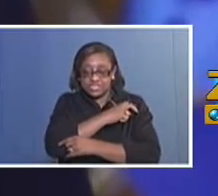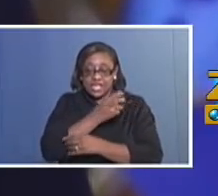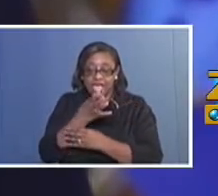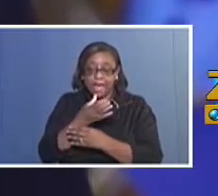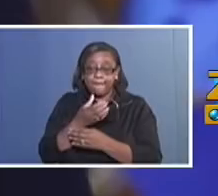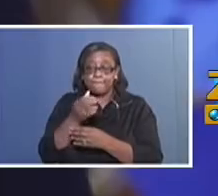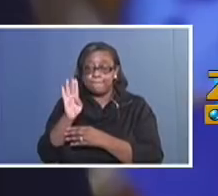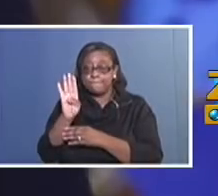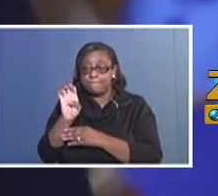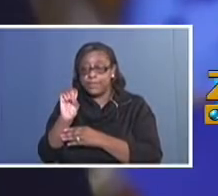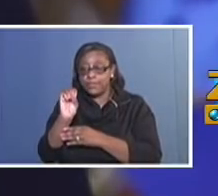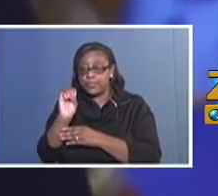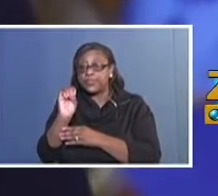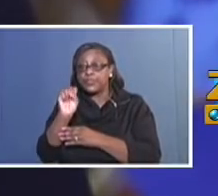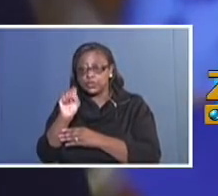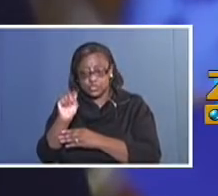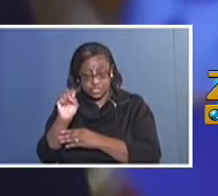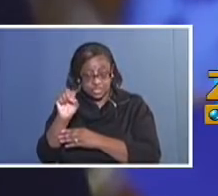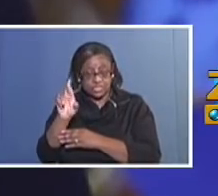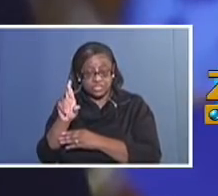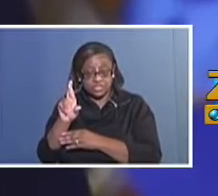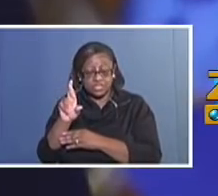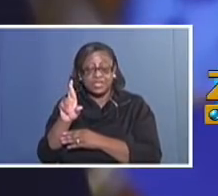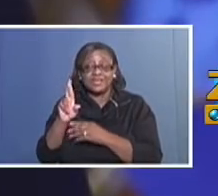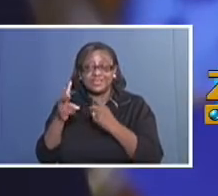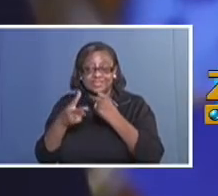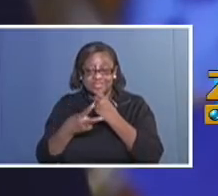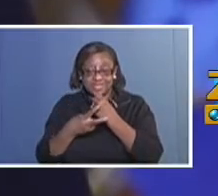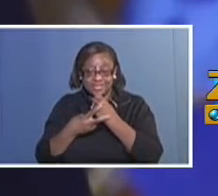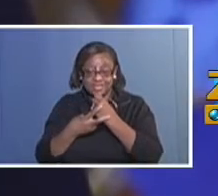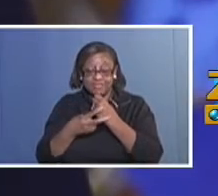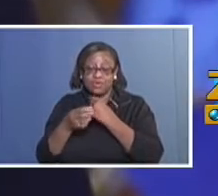boosters where available, to save lives.